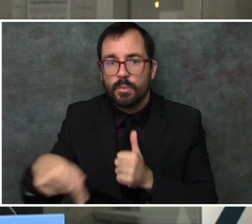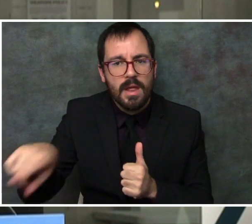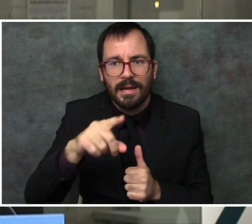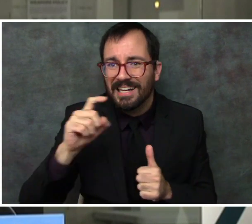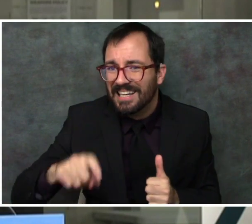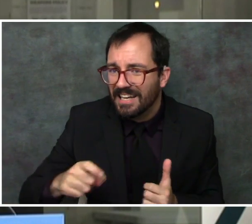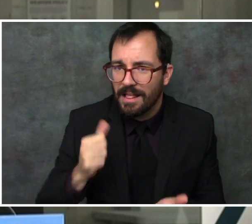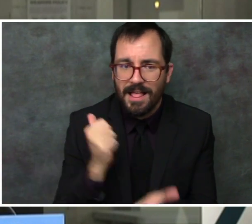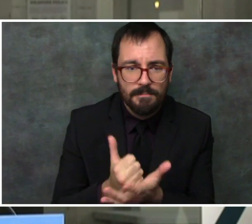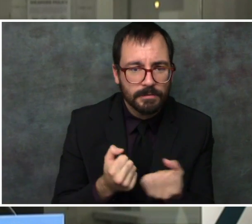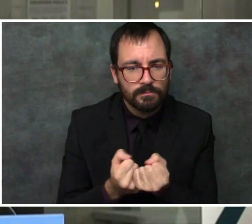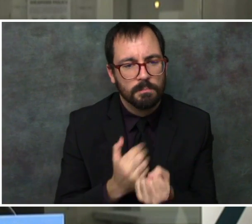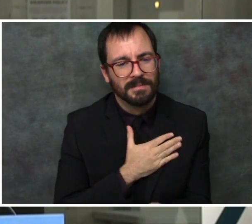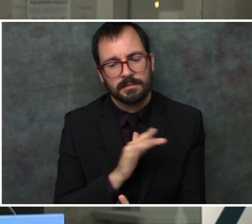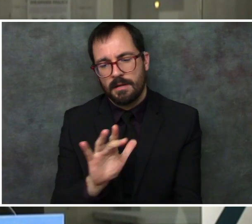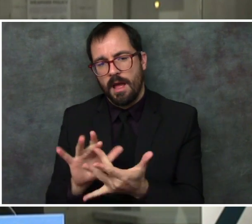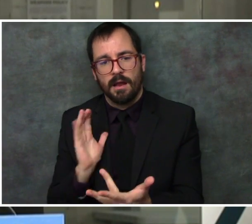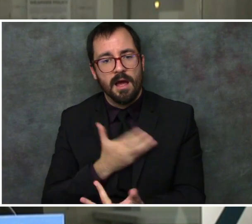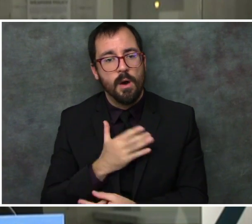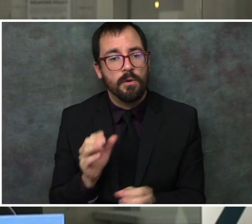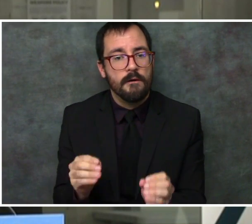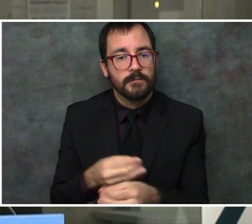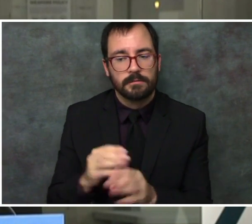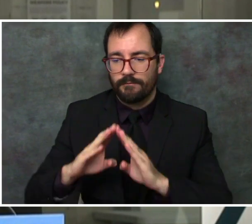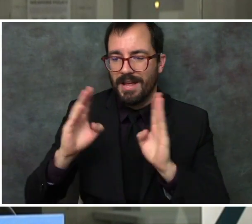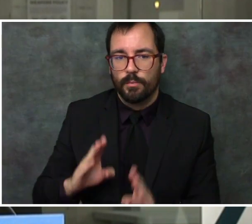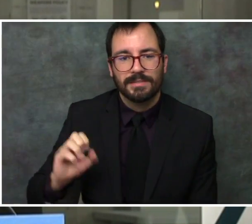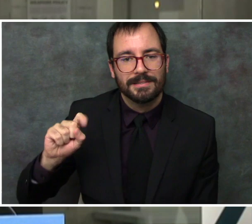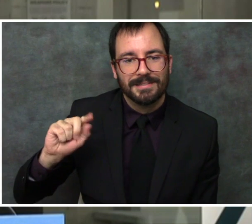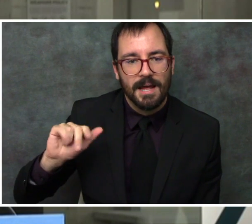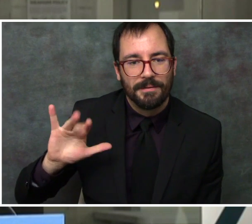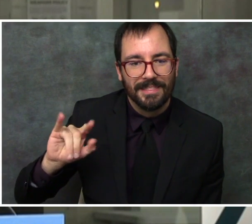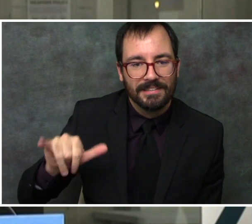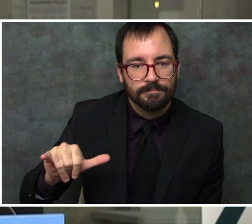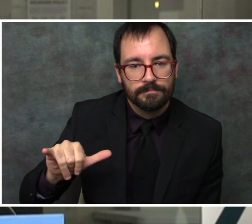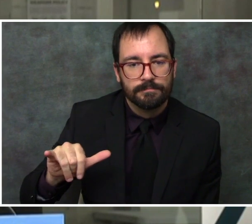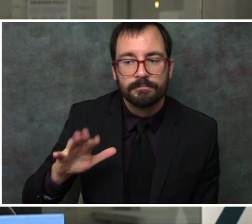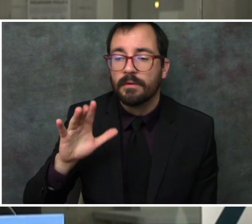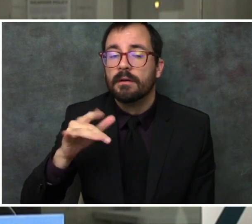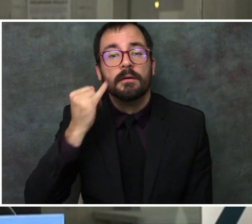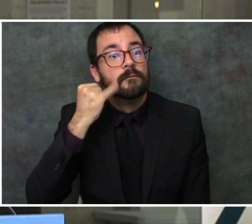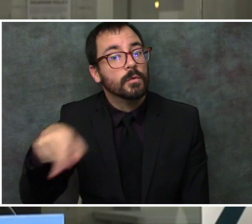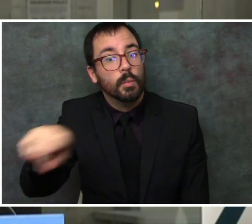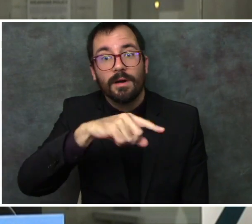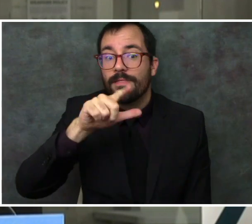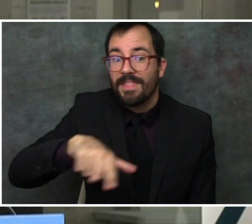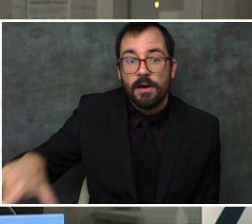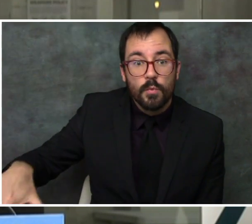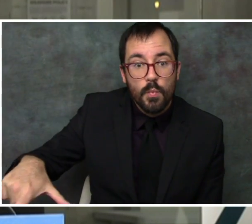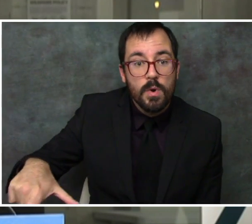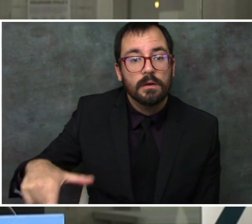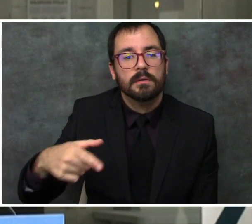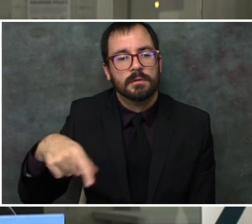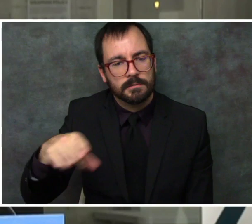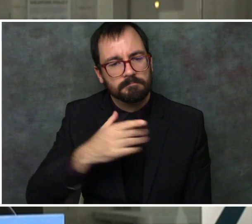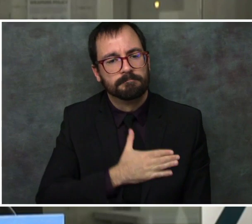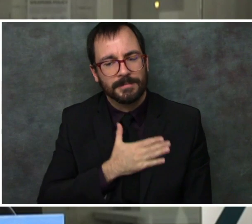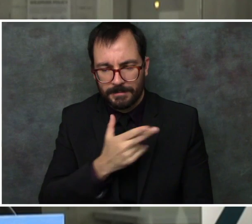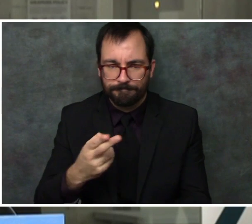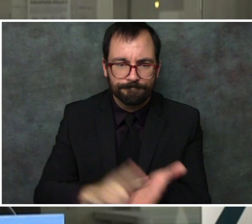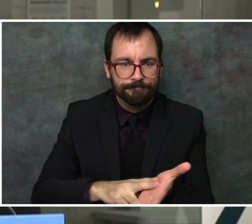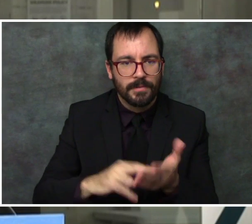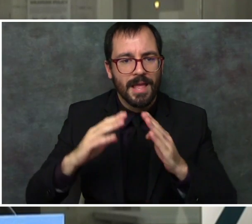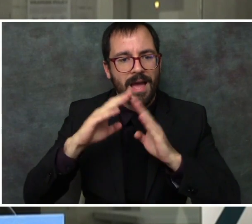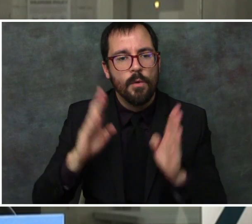asked landlords, invited them to sign on to a housing stability pledge. To date, we have 25 property owners around the city of Boston, managers